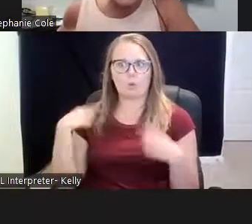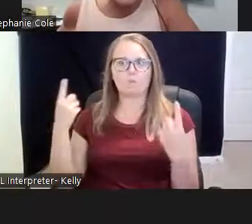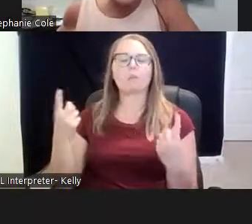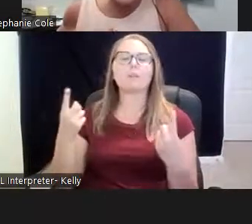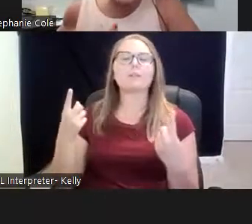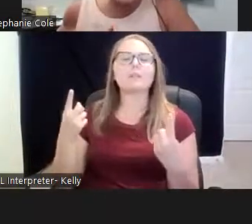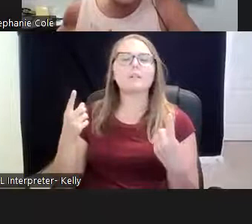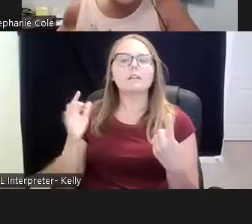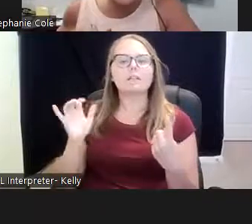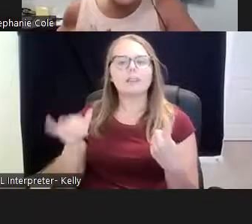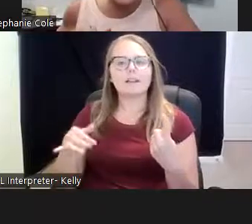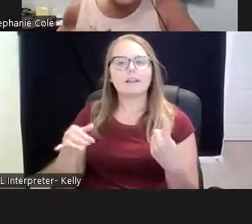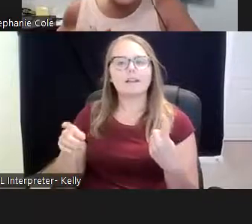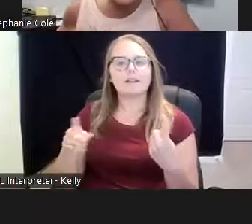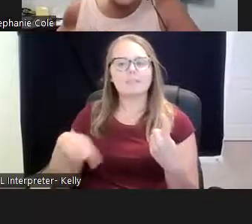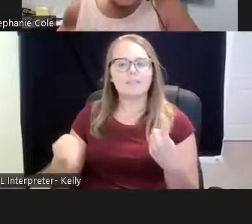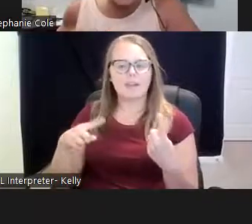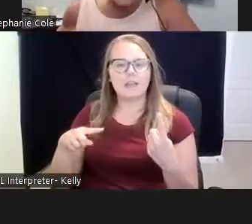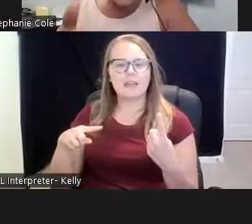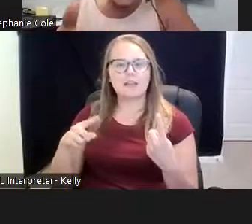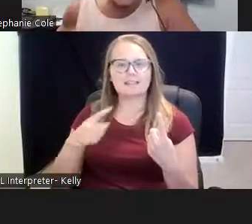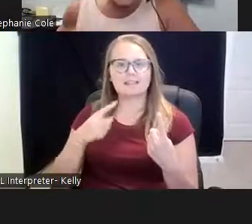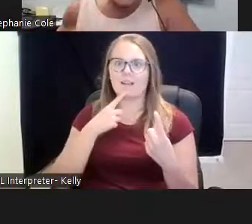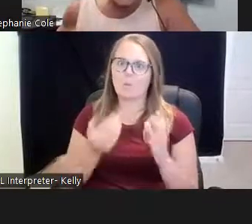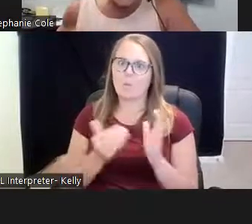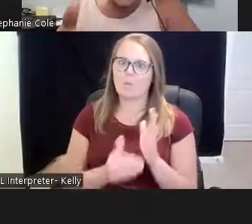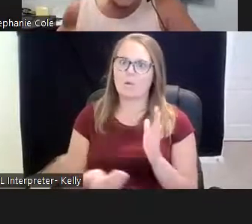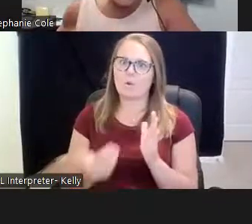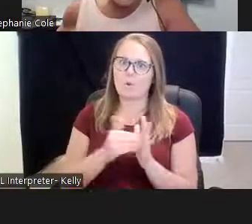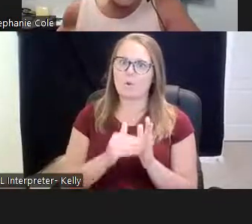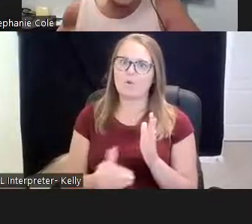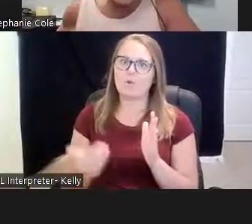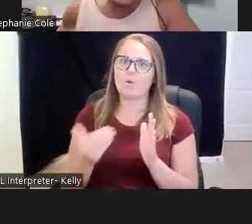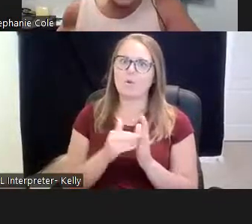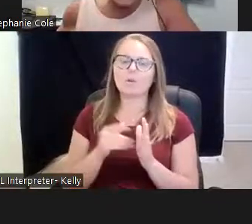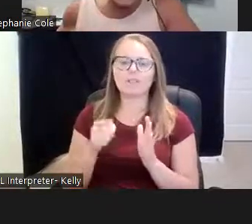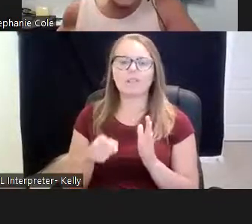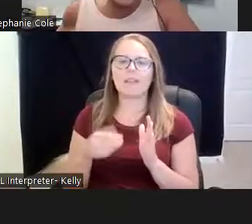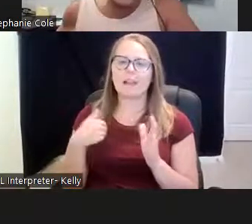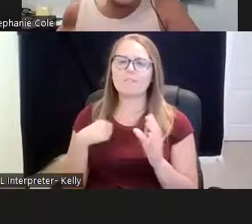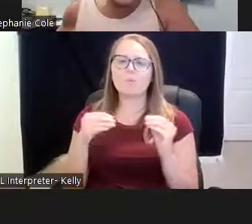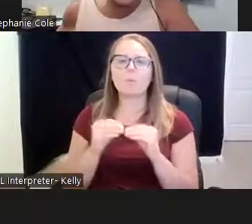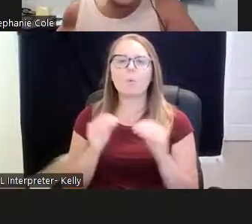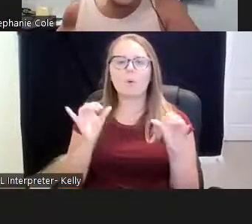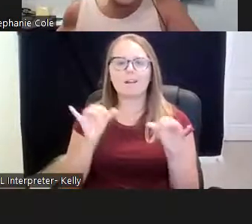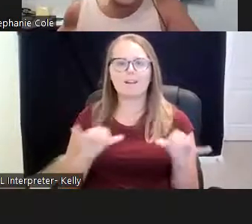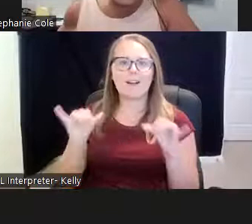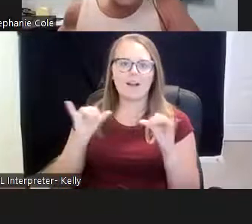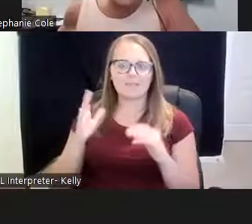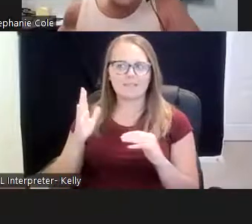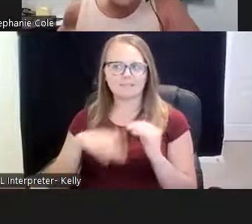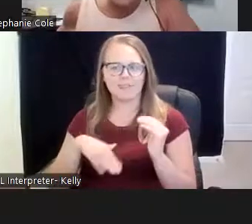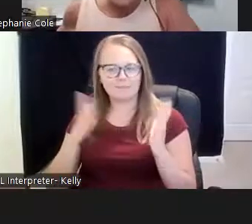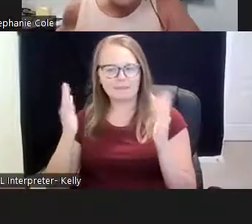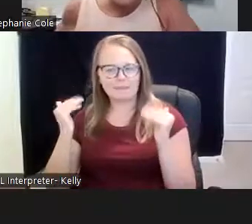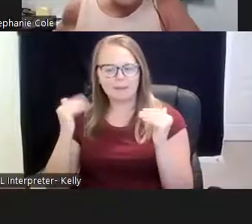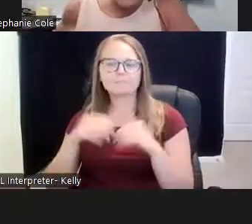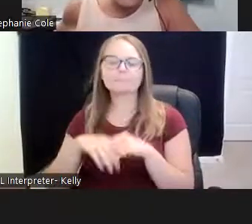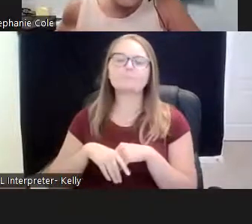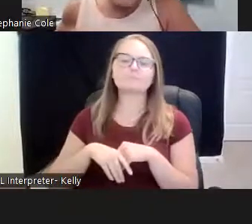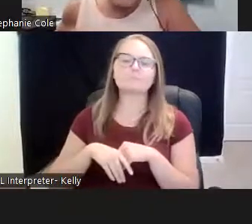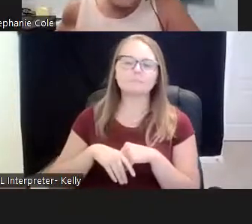that they've said this over and over again, that they found out they have more in common than they thought they would.